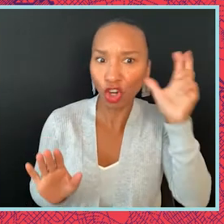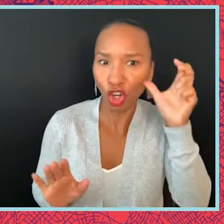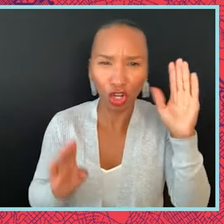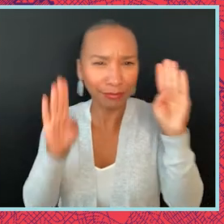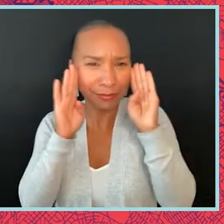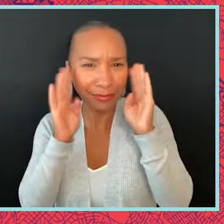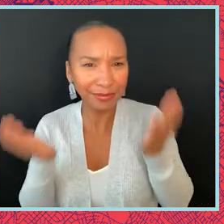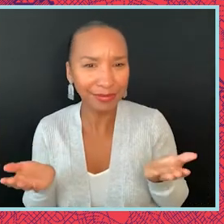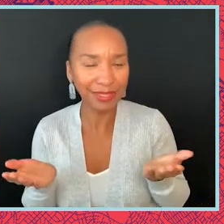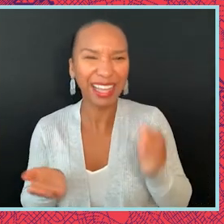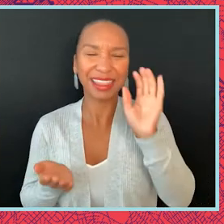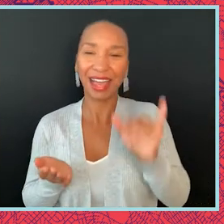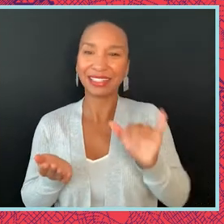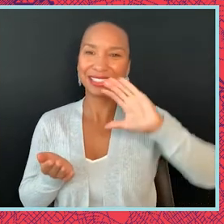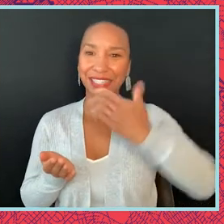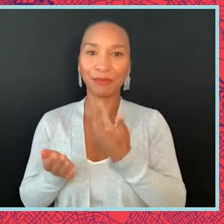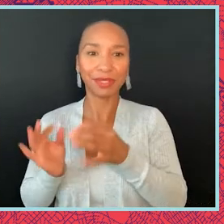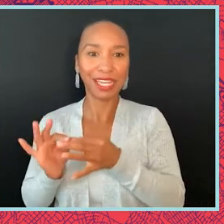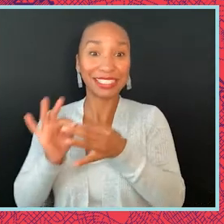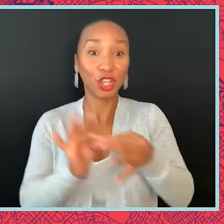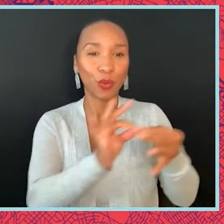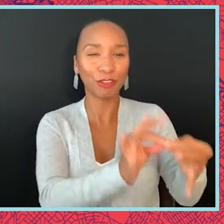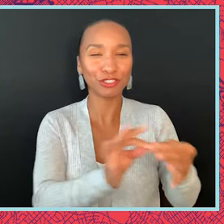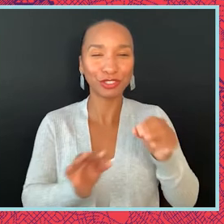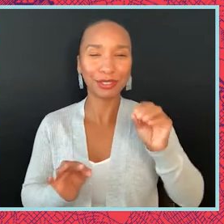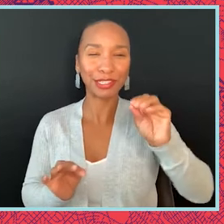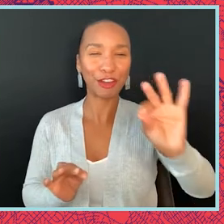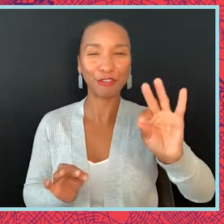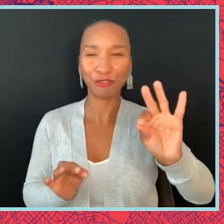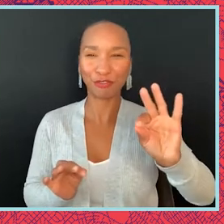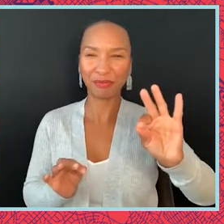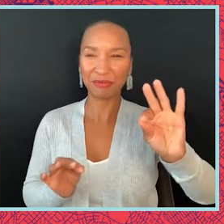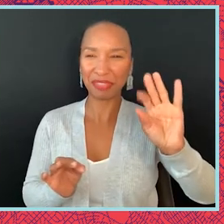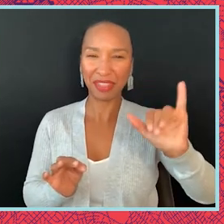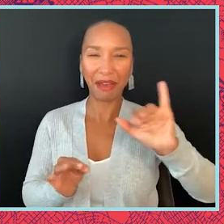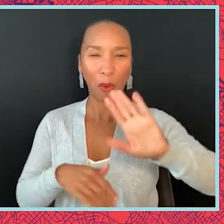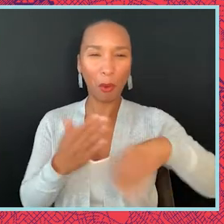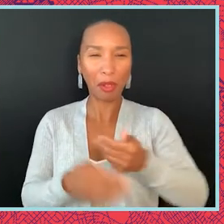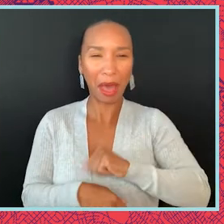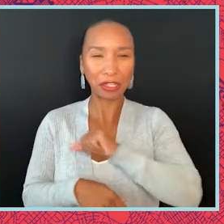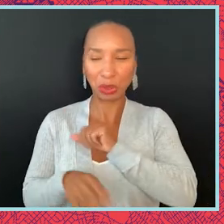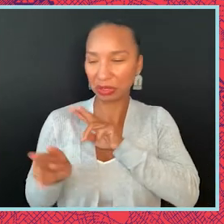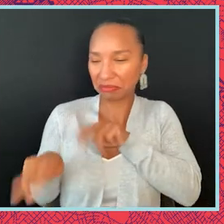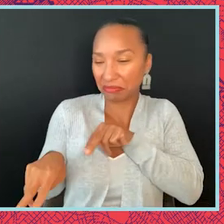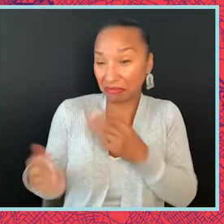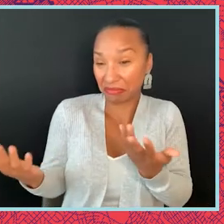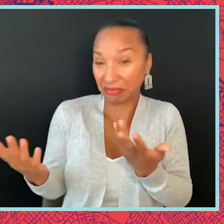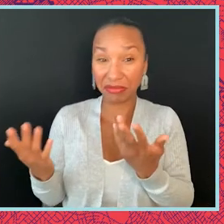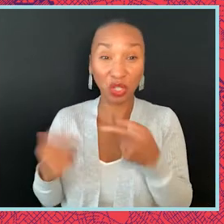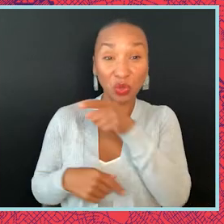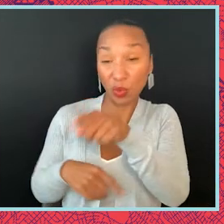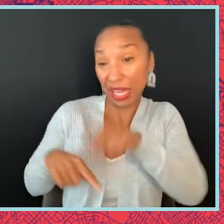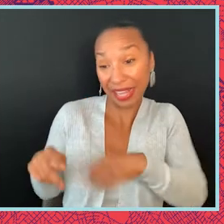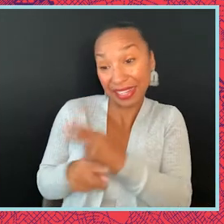a continuation of, you know, being patronizing of, well, you can't take care of